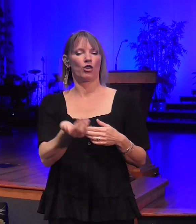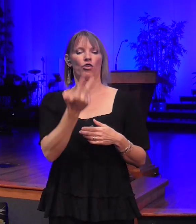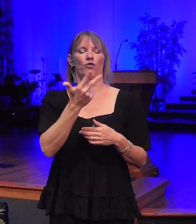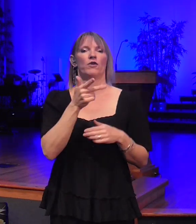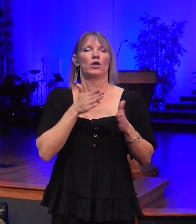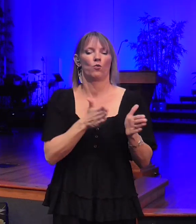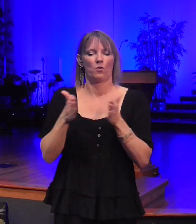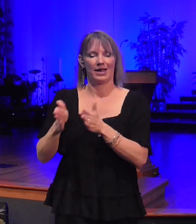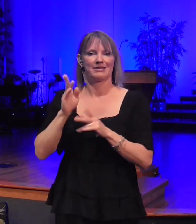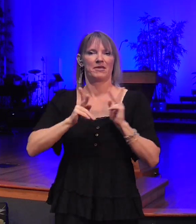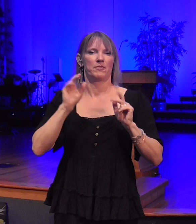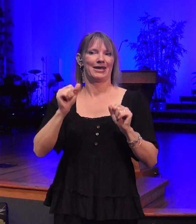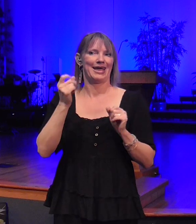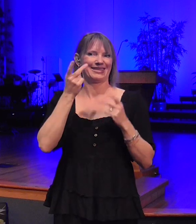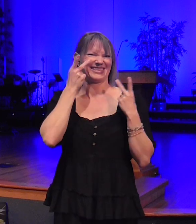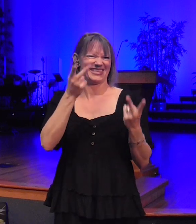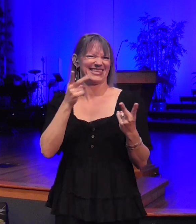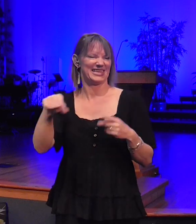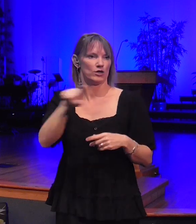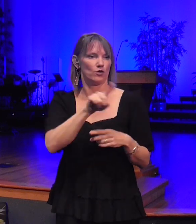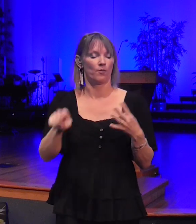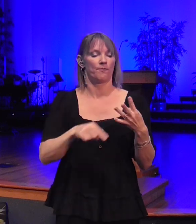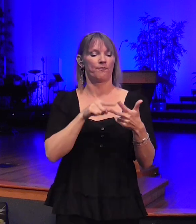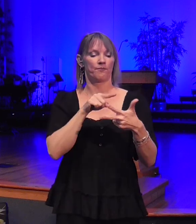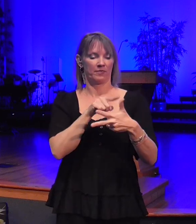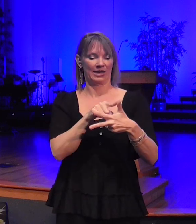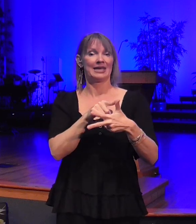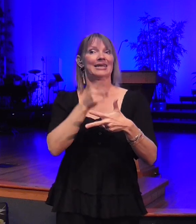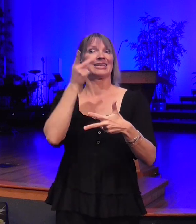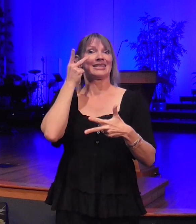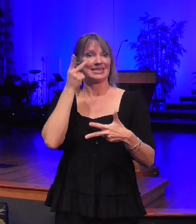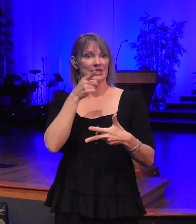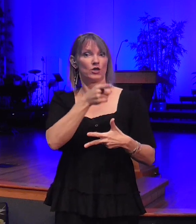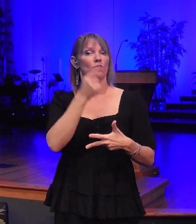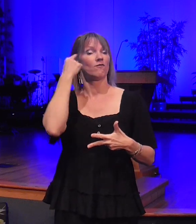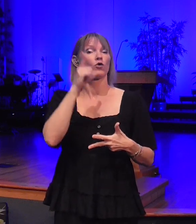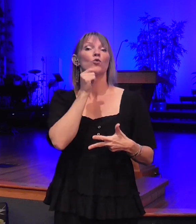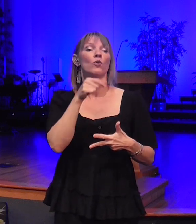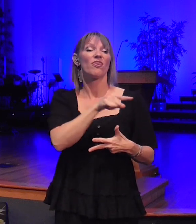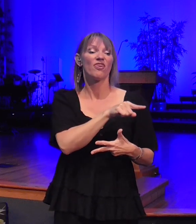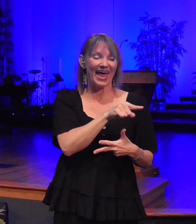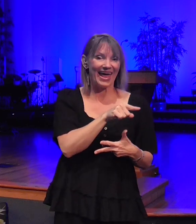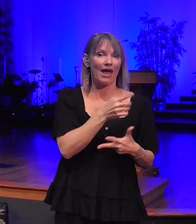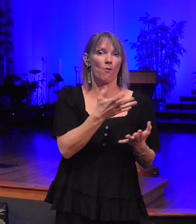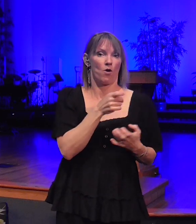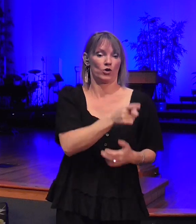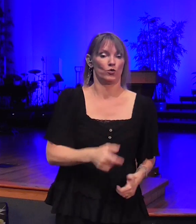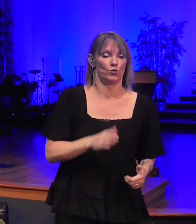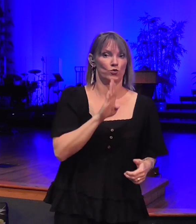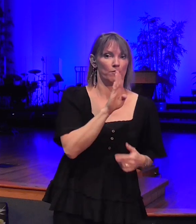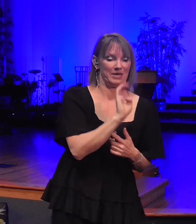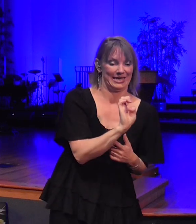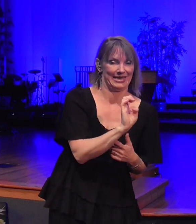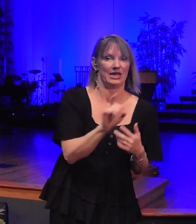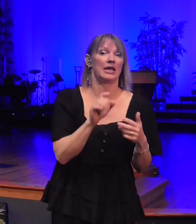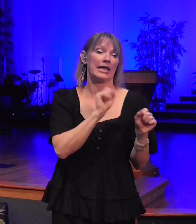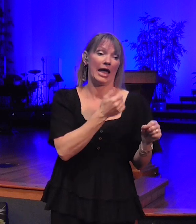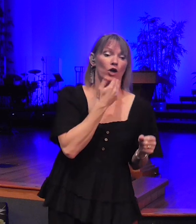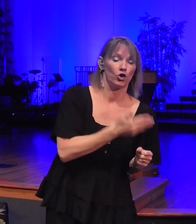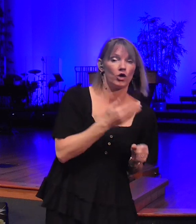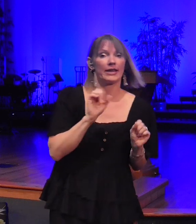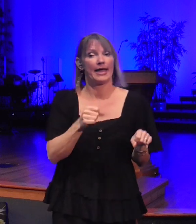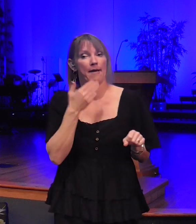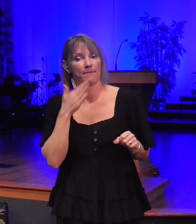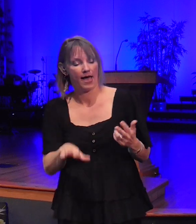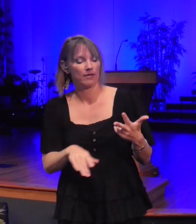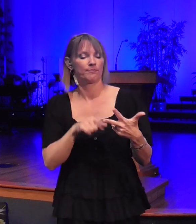you. There are those who see you for who they want you to be. This can be good, this can be bad. Then there are those people